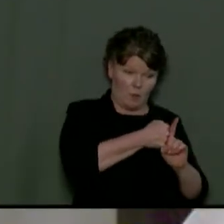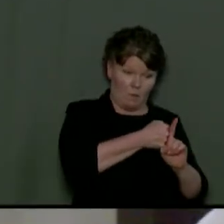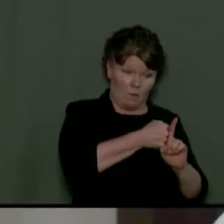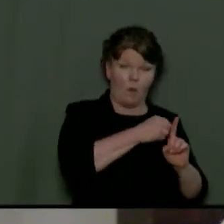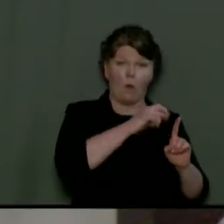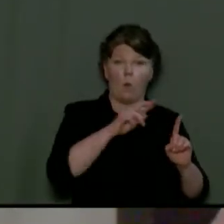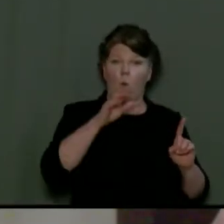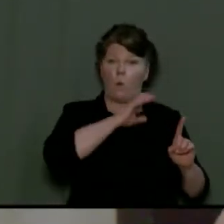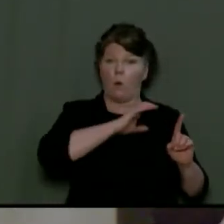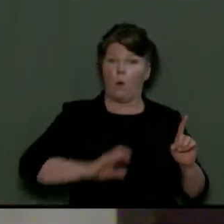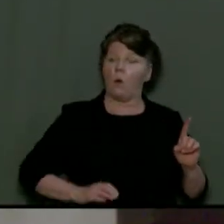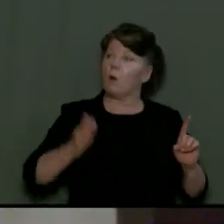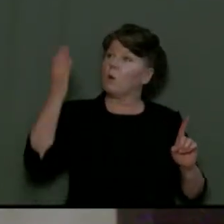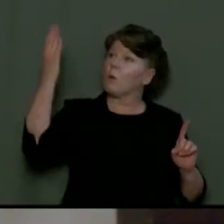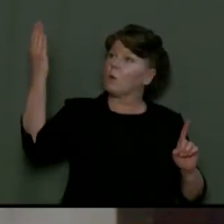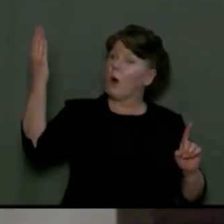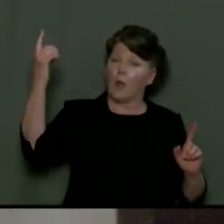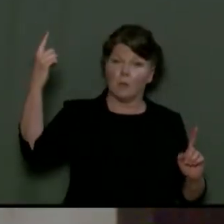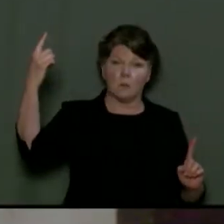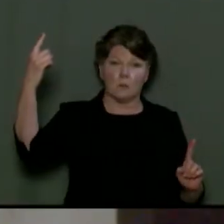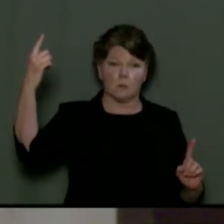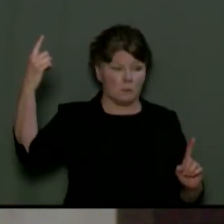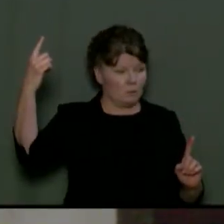or Christ.